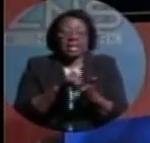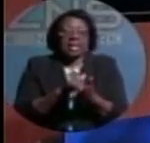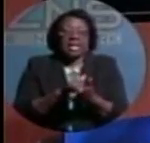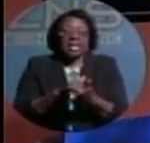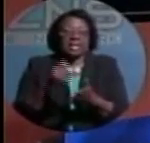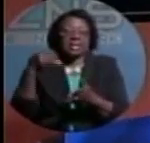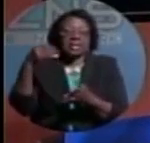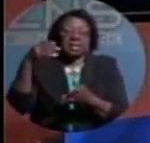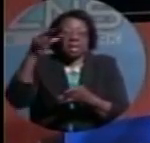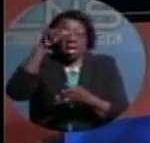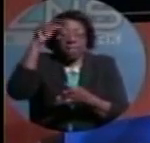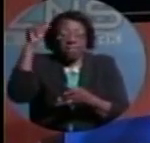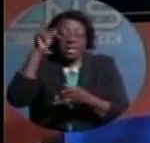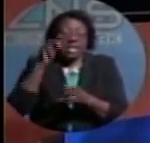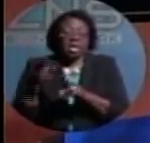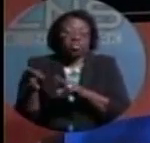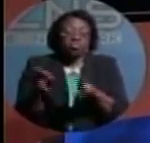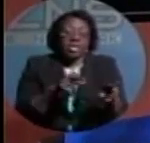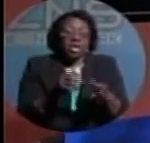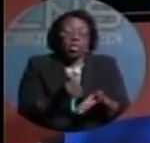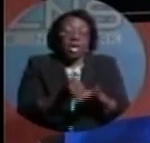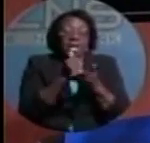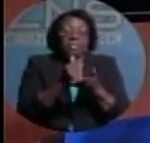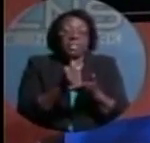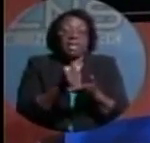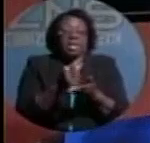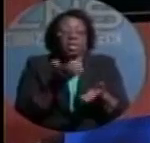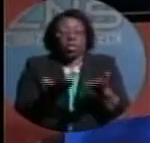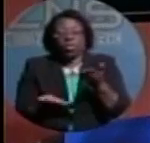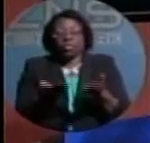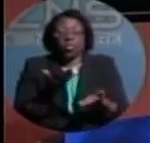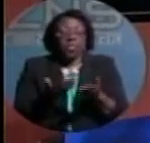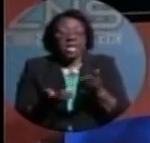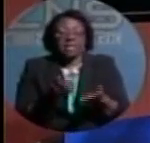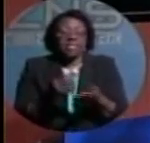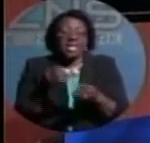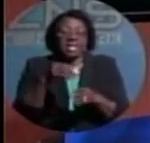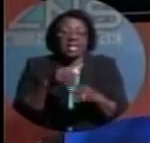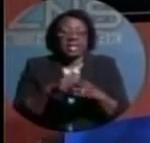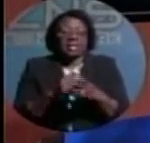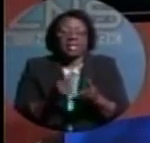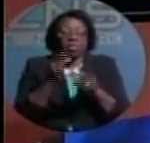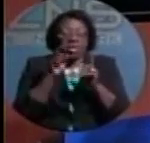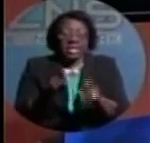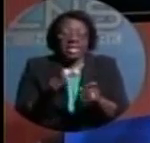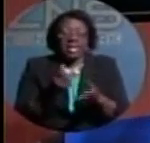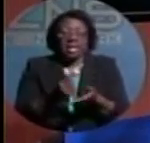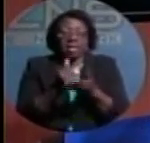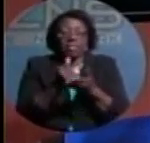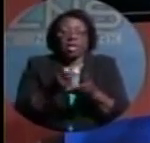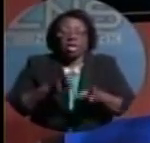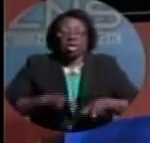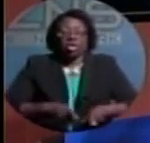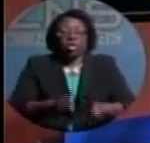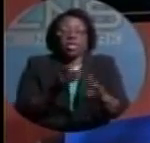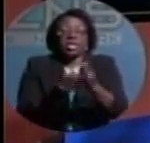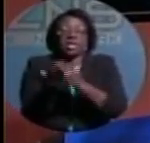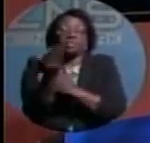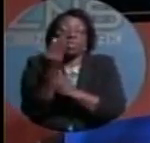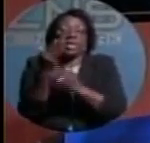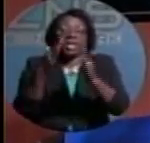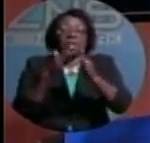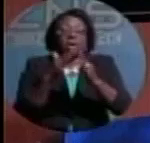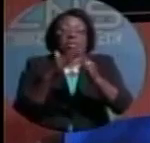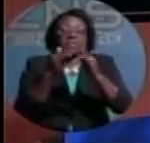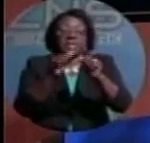his administration stands ready to assist those who may be impacted. During this morning's session of the House of Assembly, the Prime